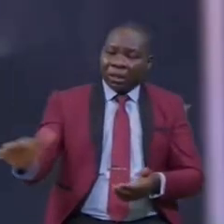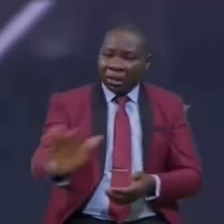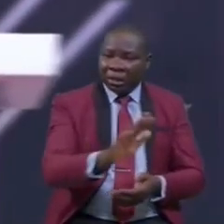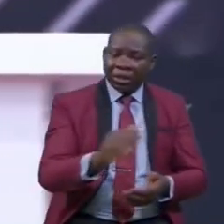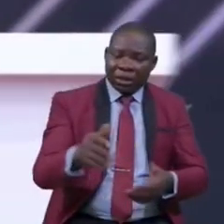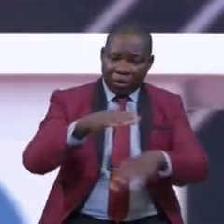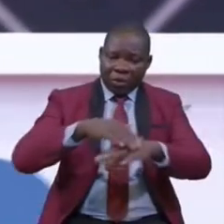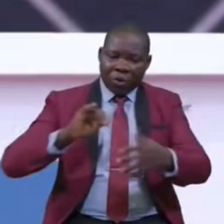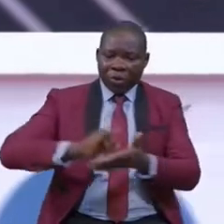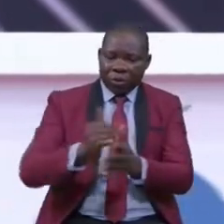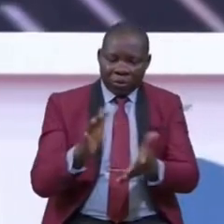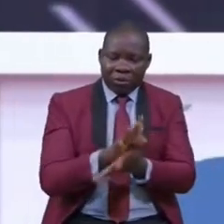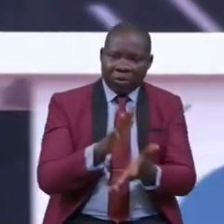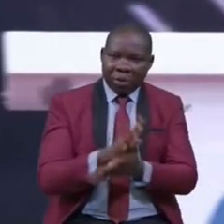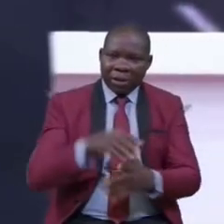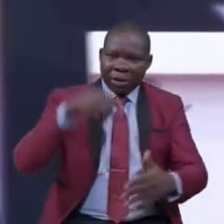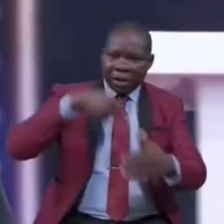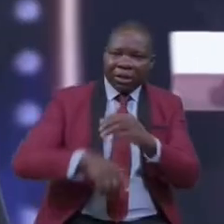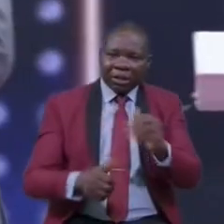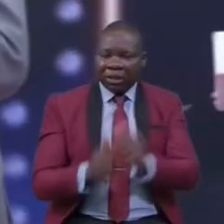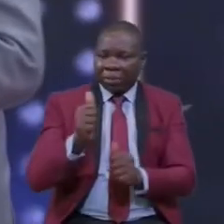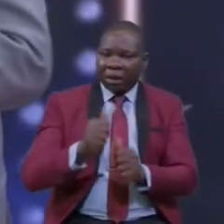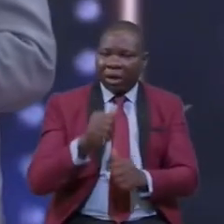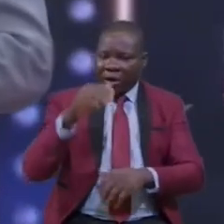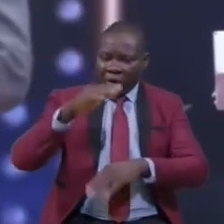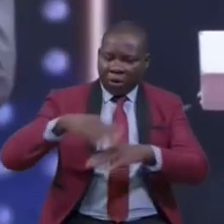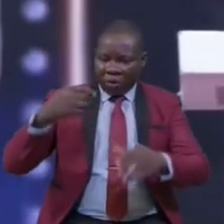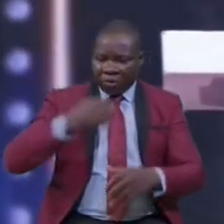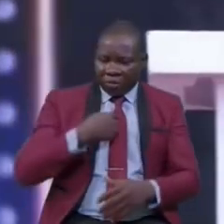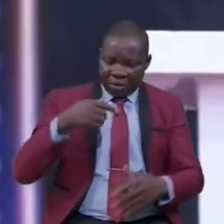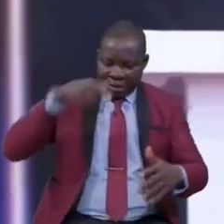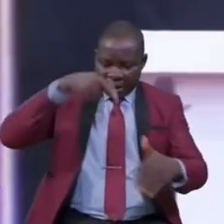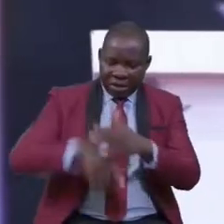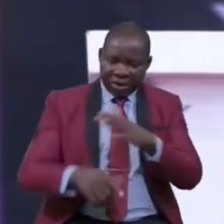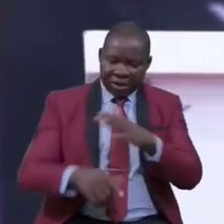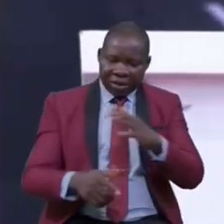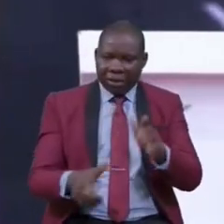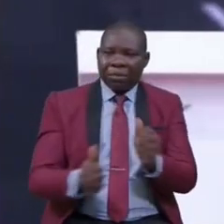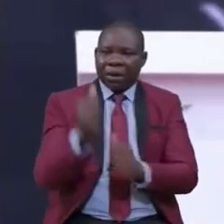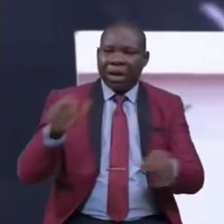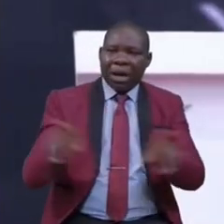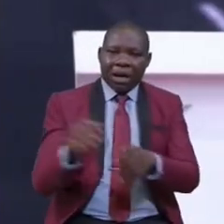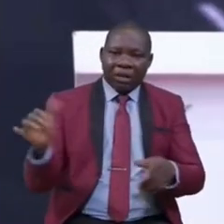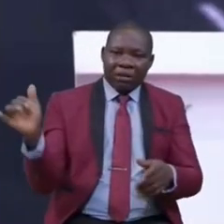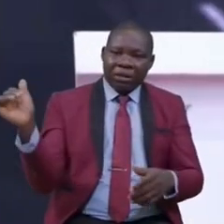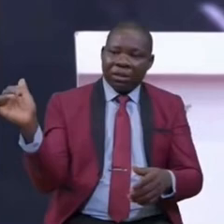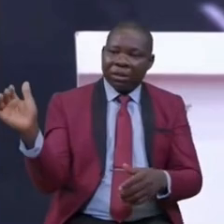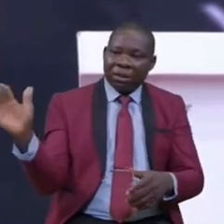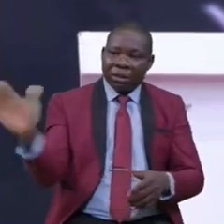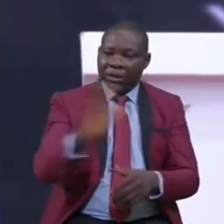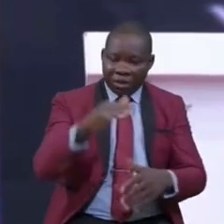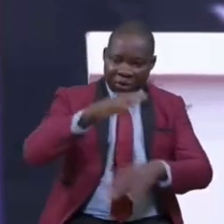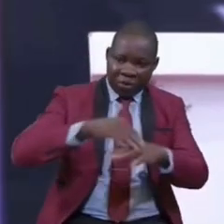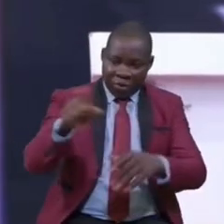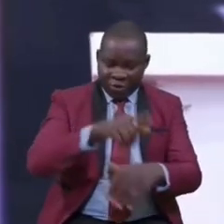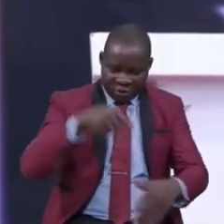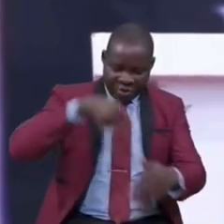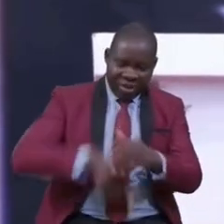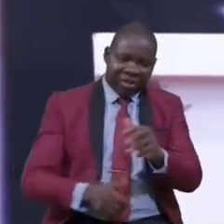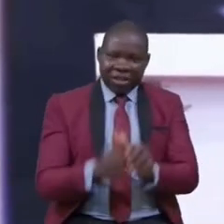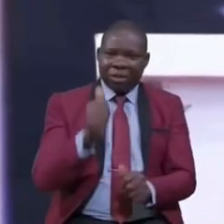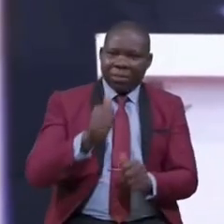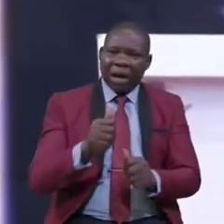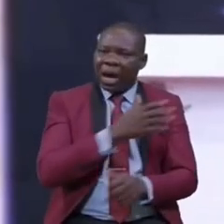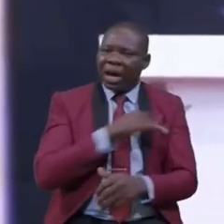deeper like they call you deeper. And then we said, okay, who are we? Then we decided what they